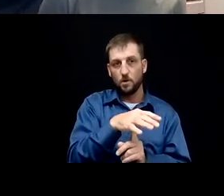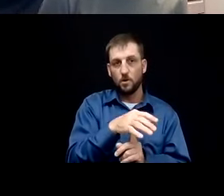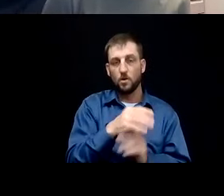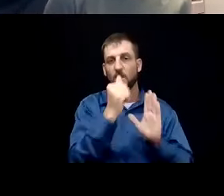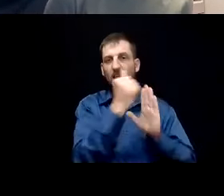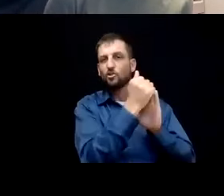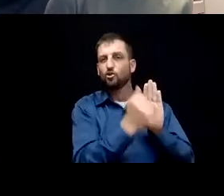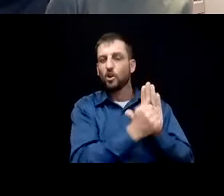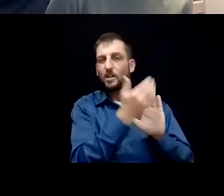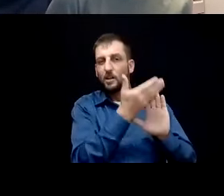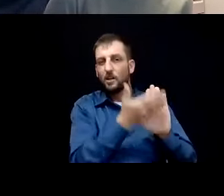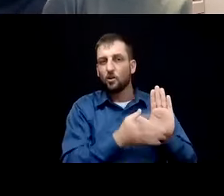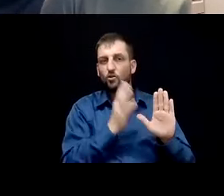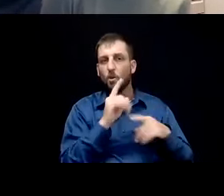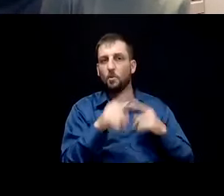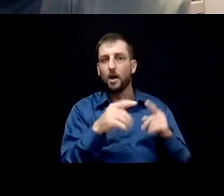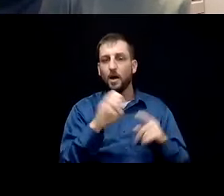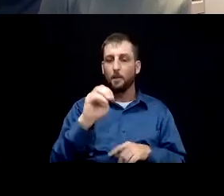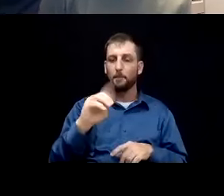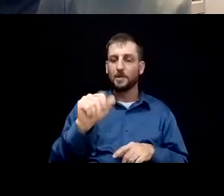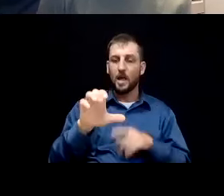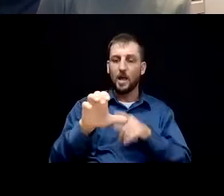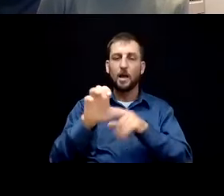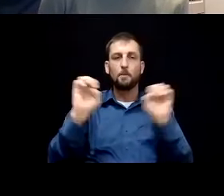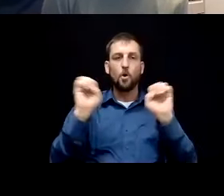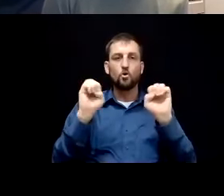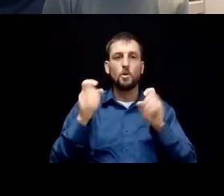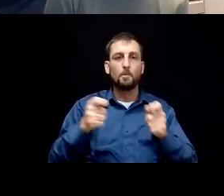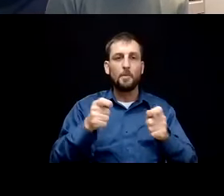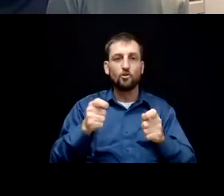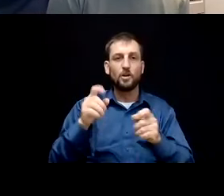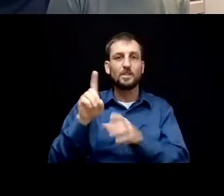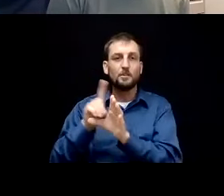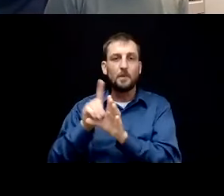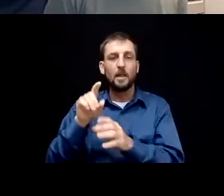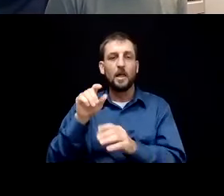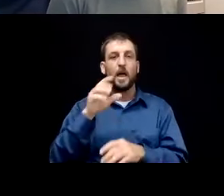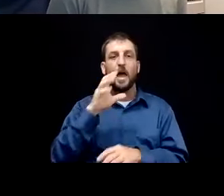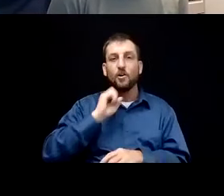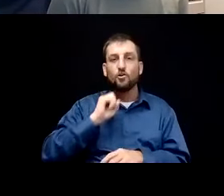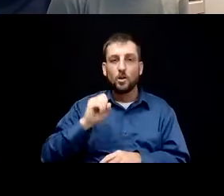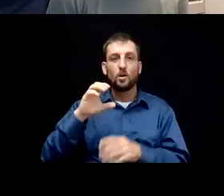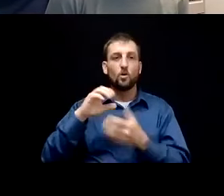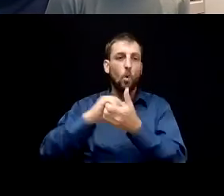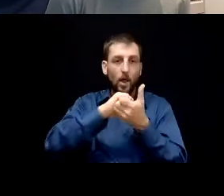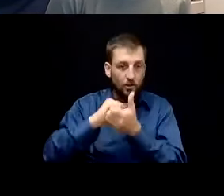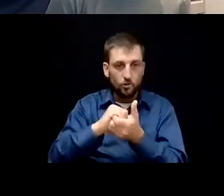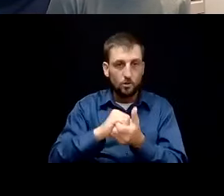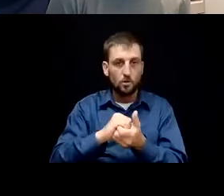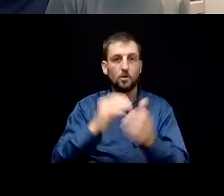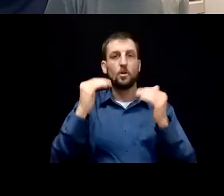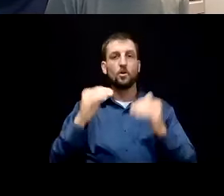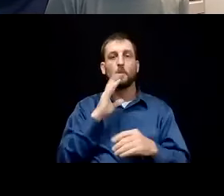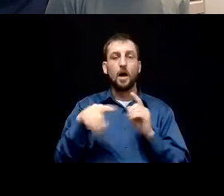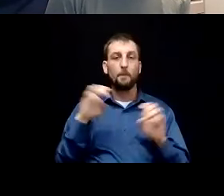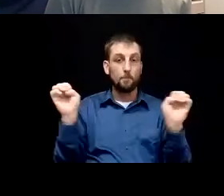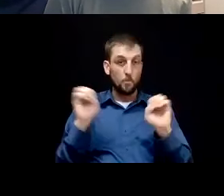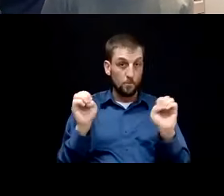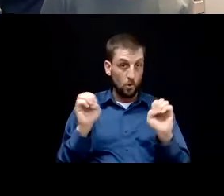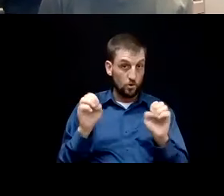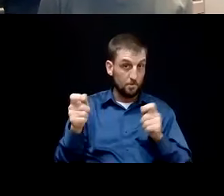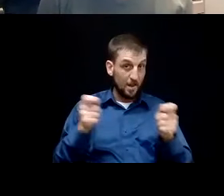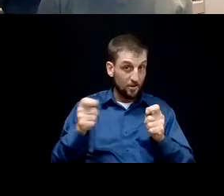little bit about what is MDAC, the Emergency Management Disability and Aging Coalition. We're going to talk about emergency management, well, the roles